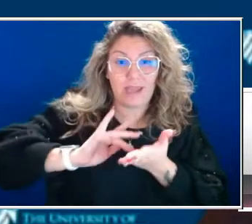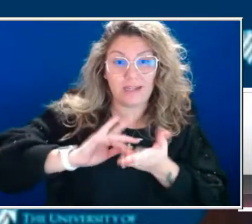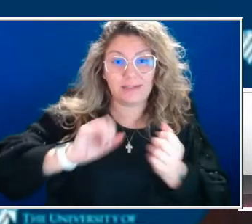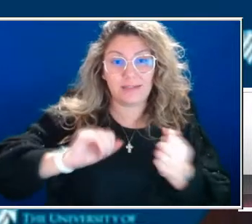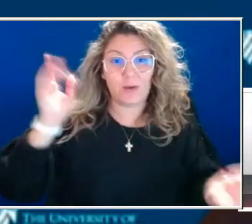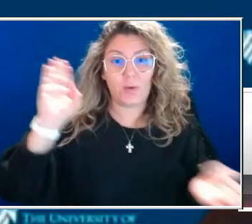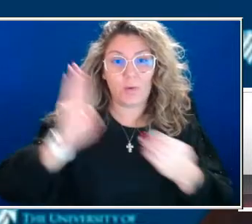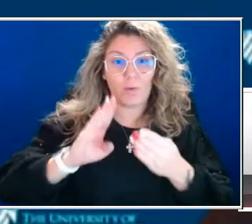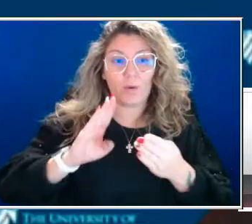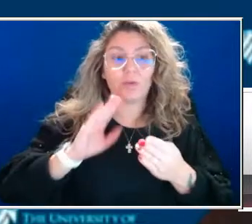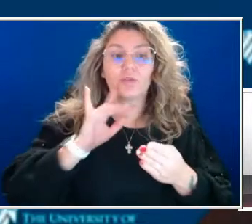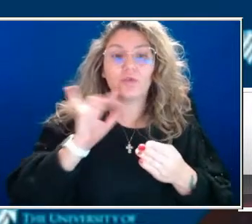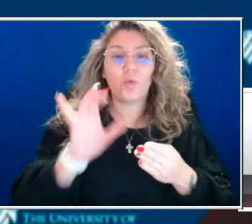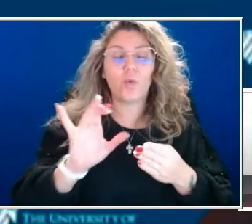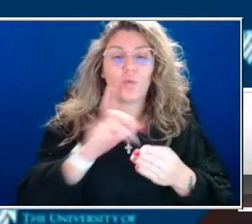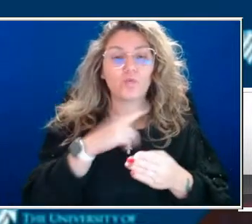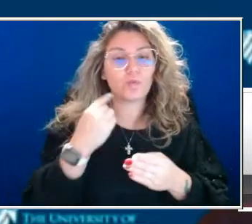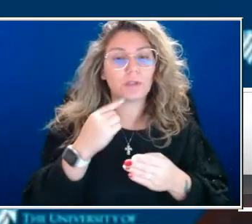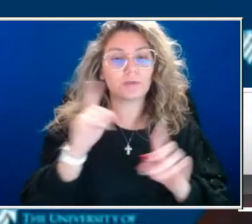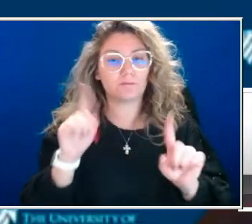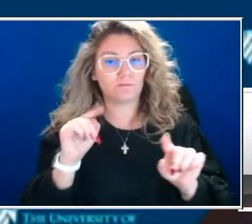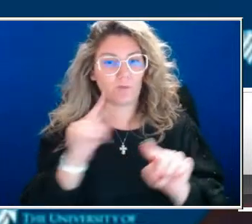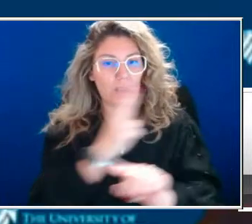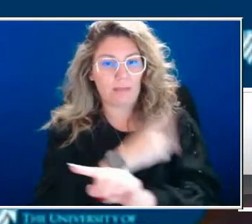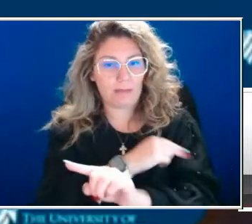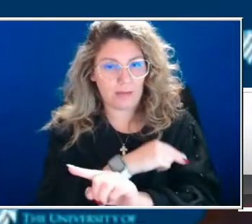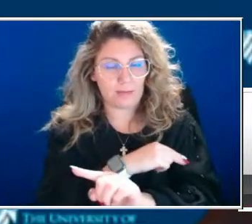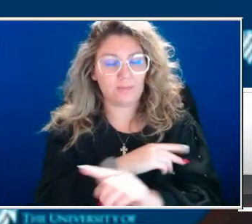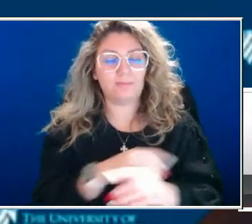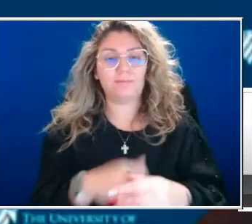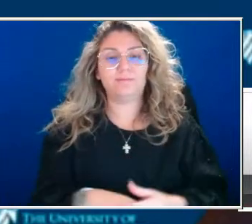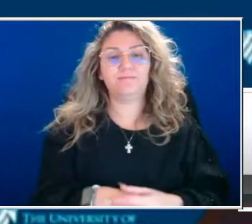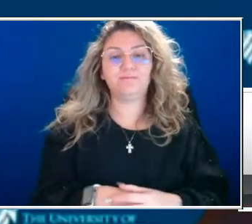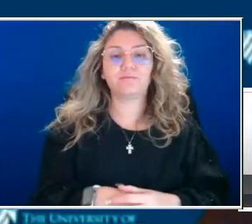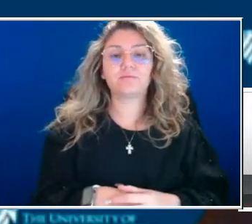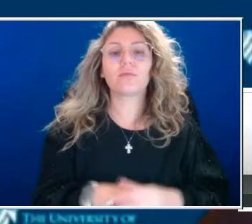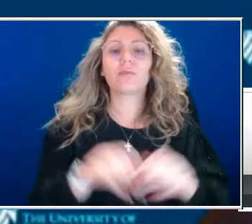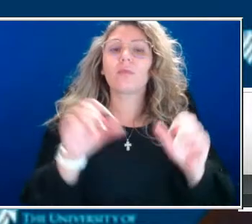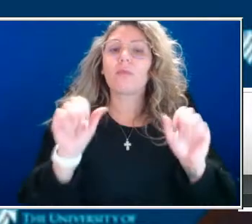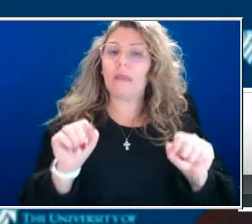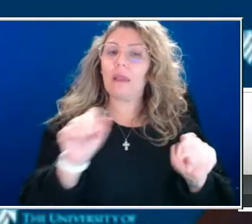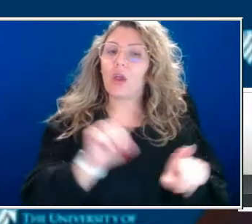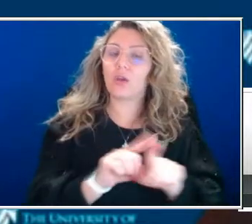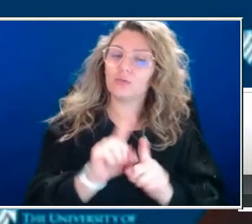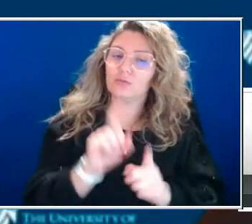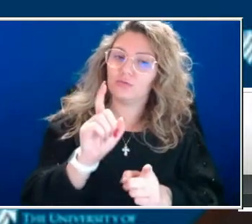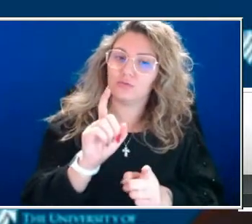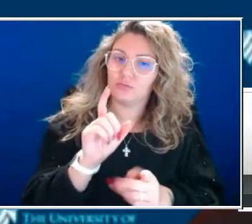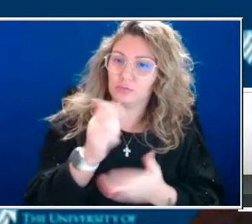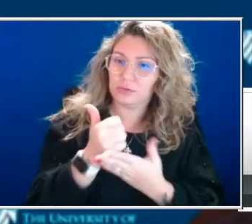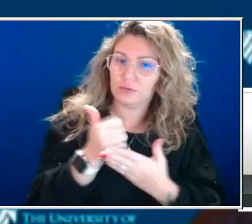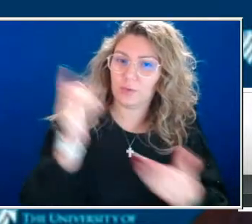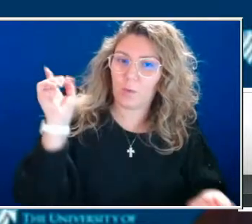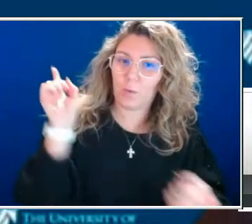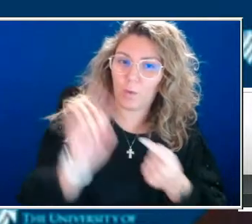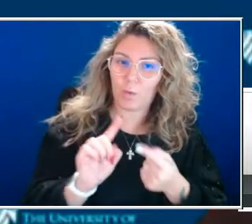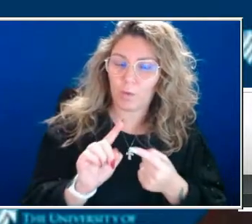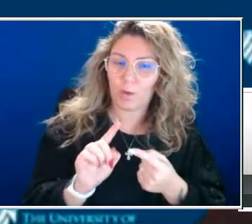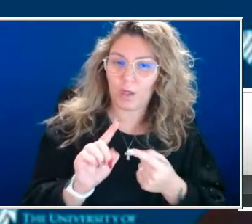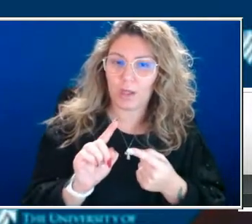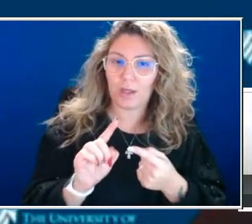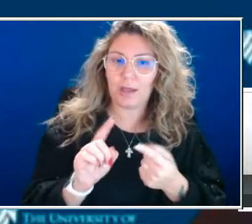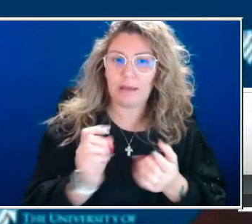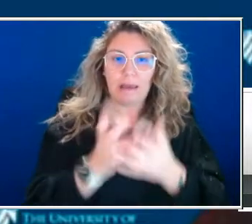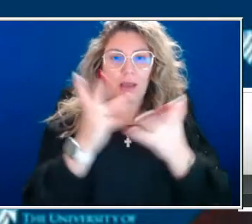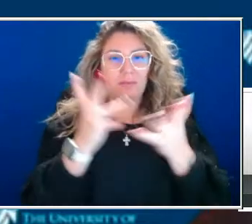your risk of going to the hospital. They can also help reduce the days of